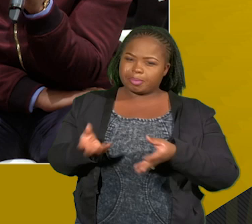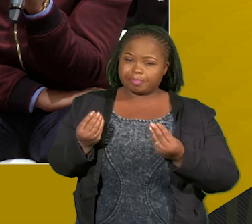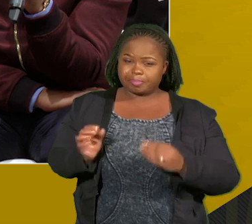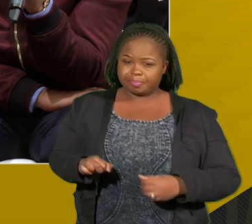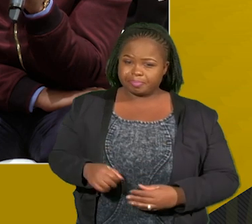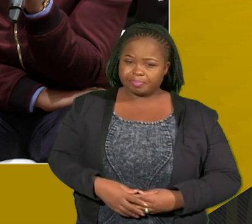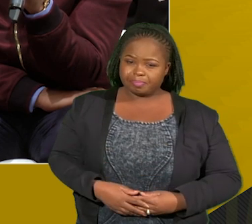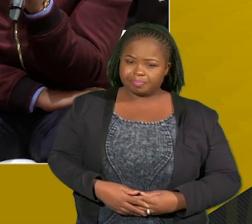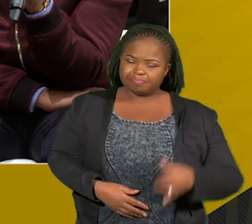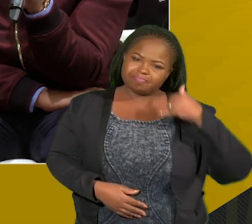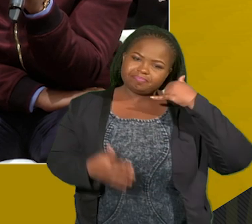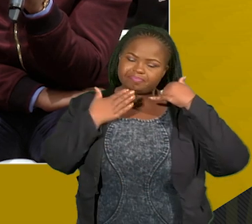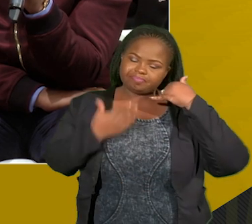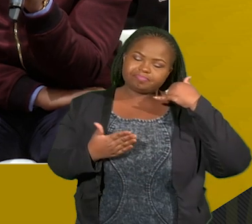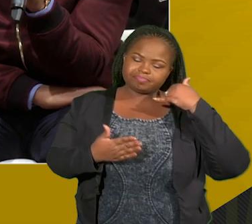tlhokang.